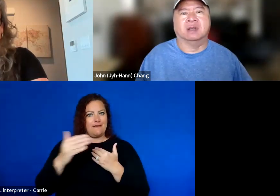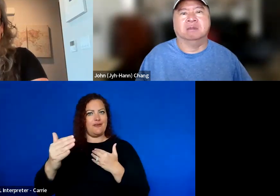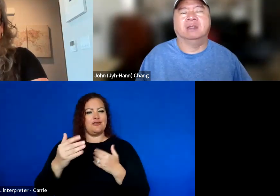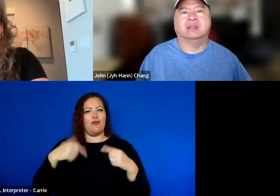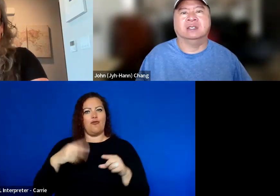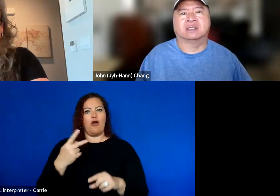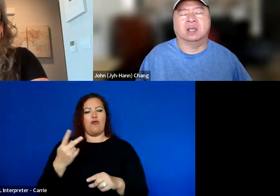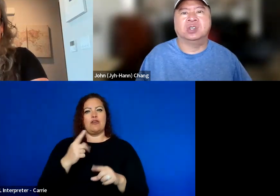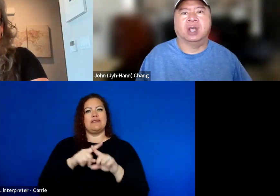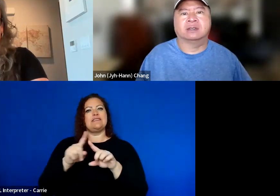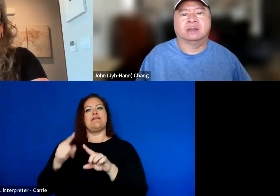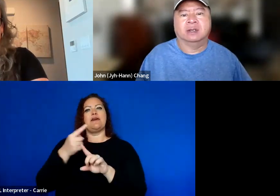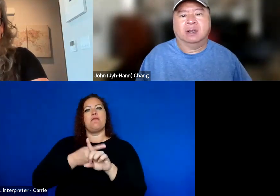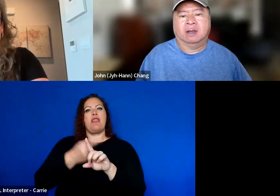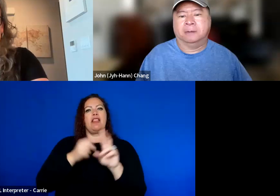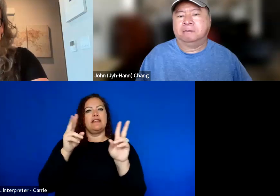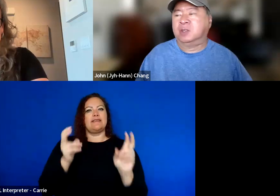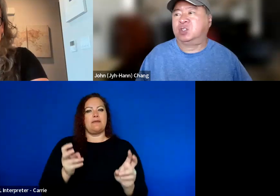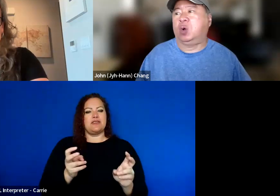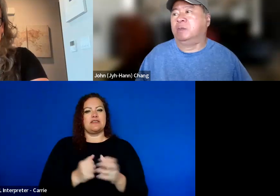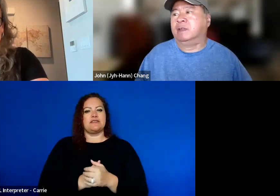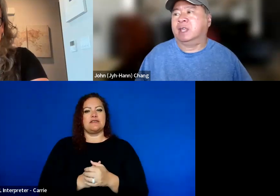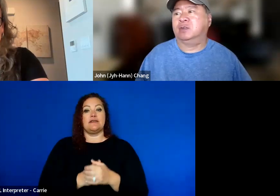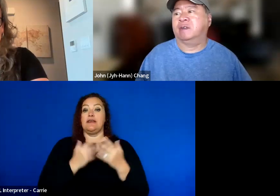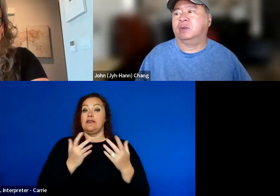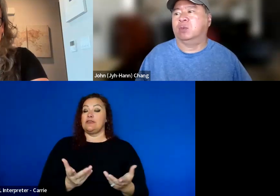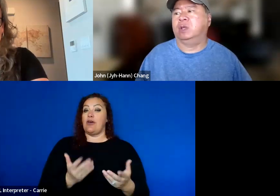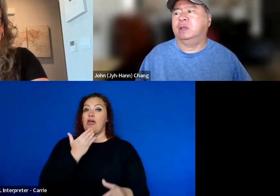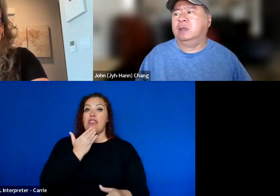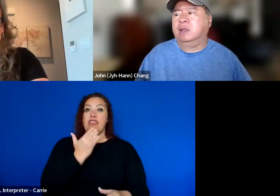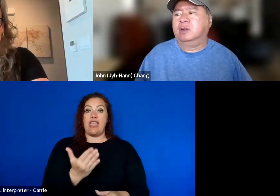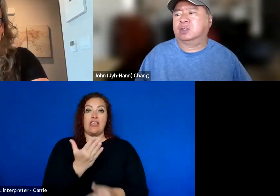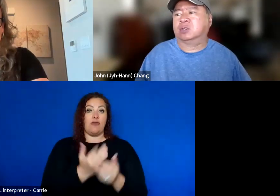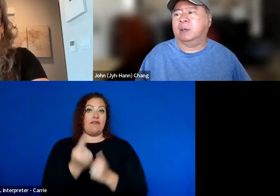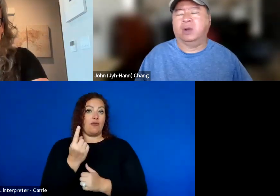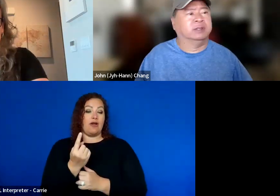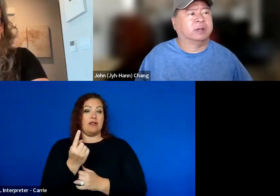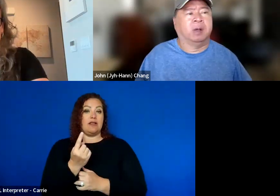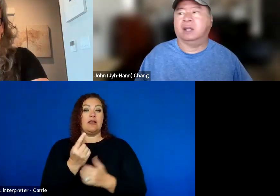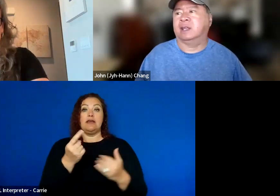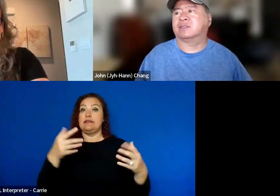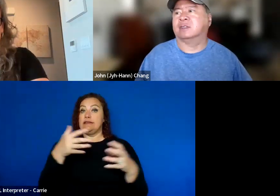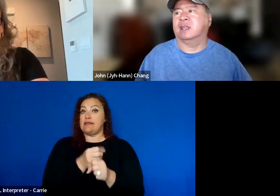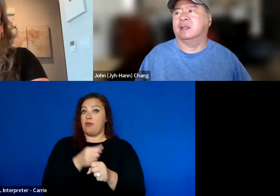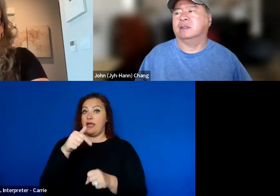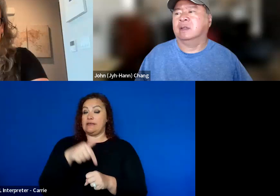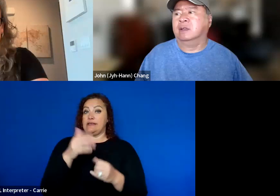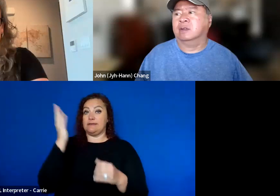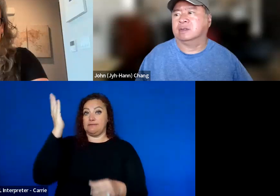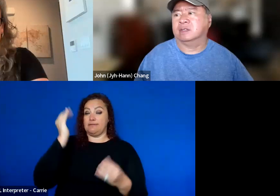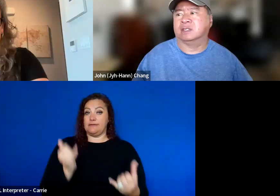different monthly subjects. So thank you, everyone. We, to summarize our podcast today,